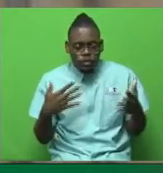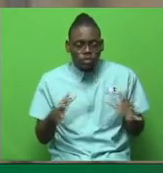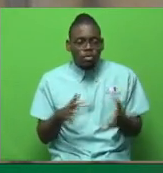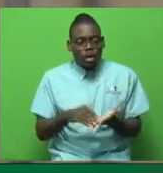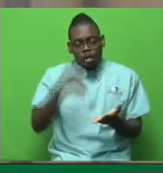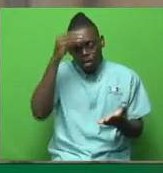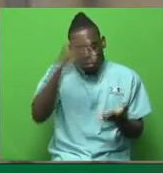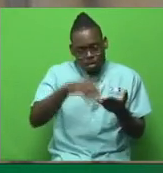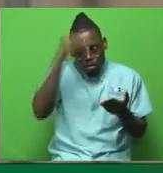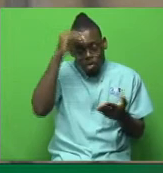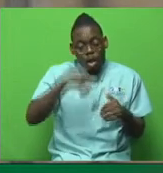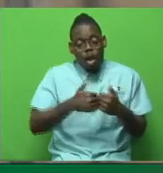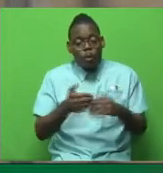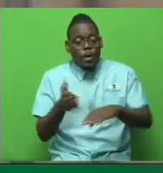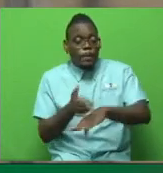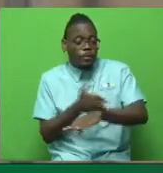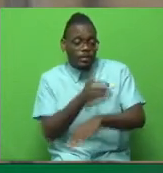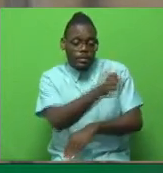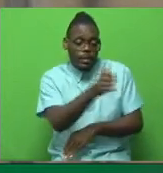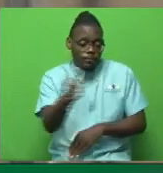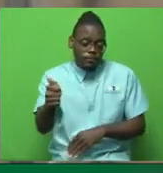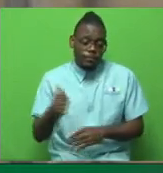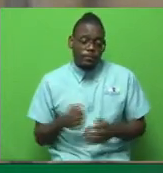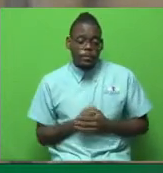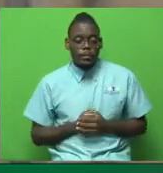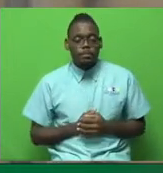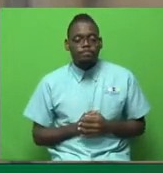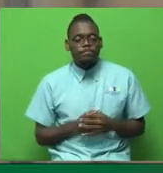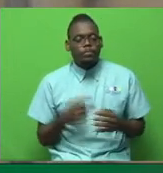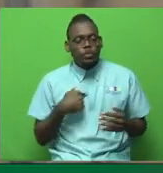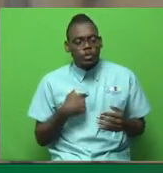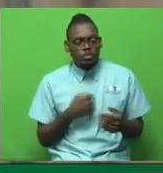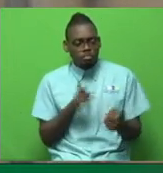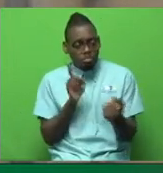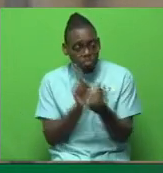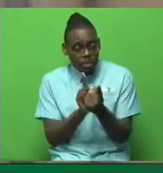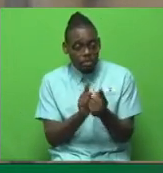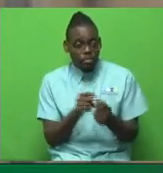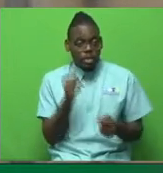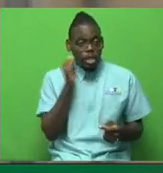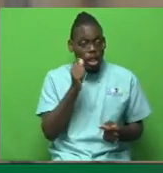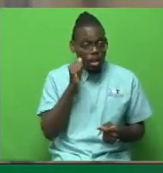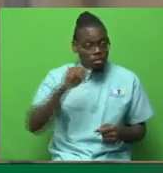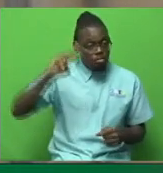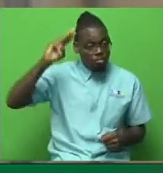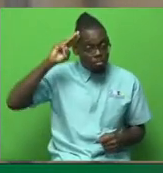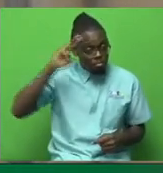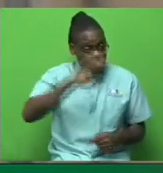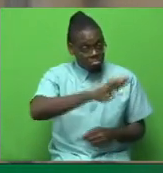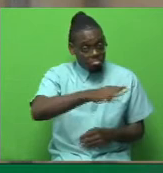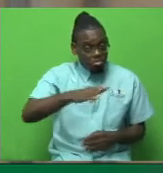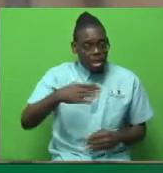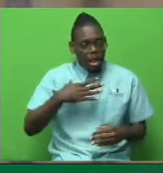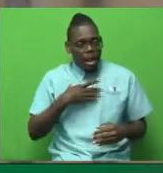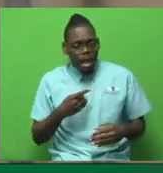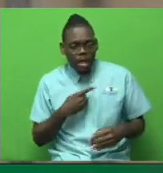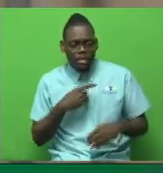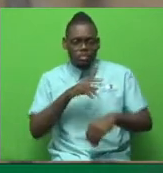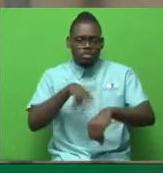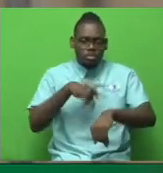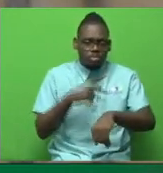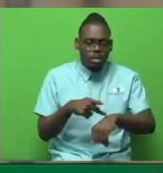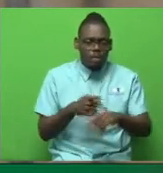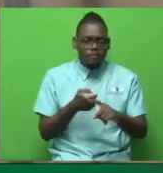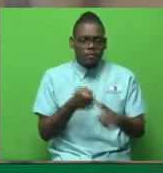them the ministry met with the girl guys it's called cicadets and principals of the 26 secondary schools because we want to